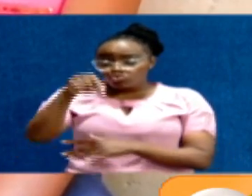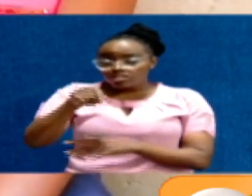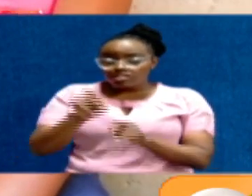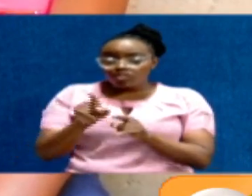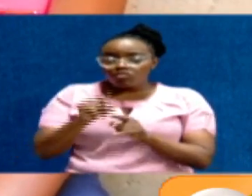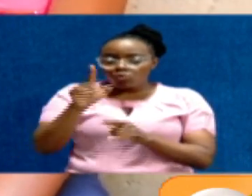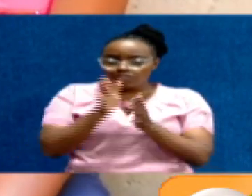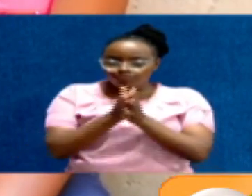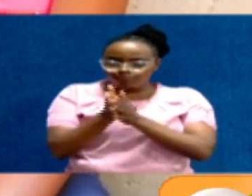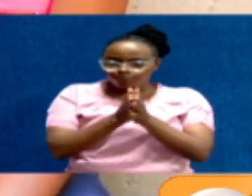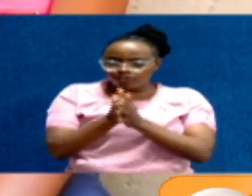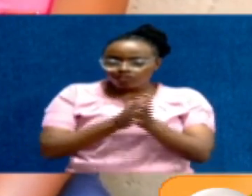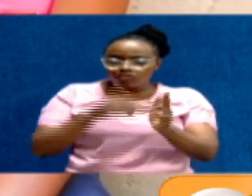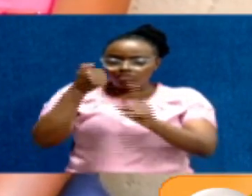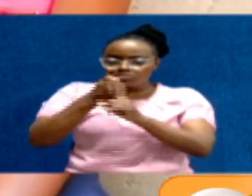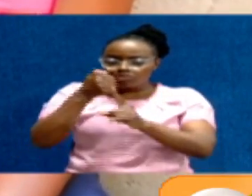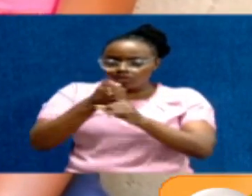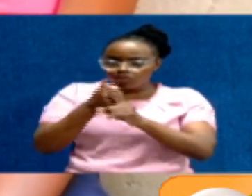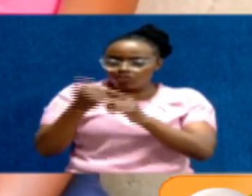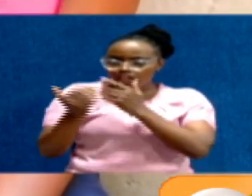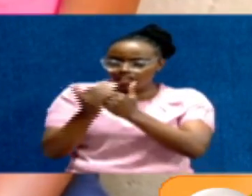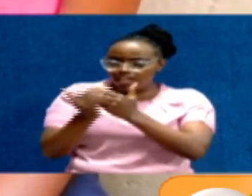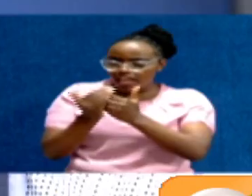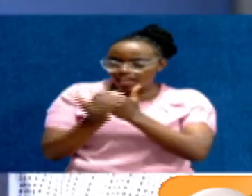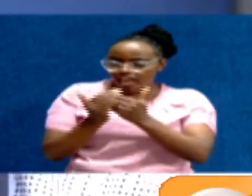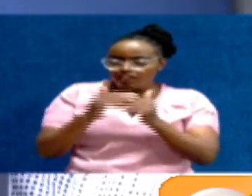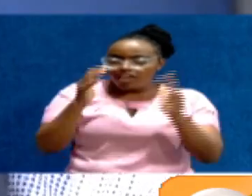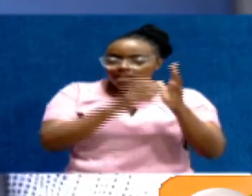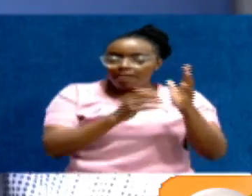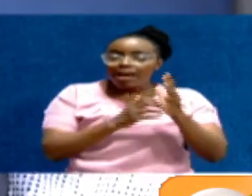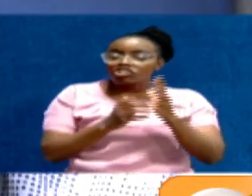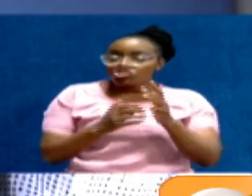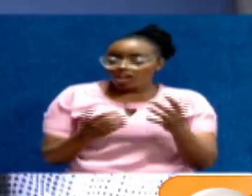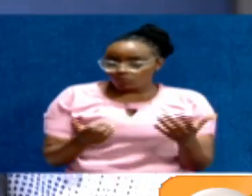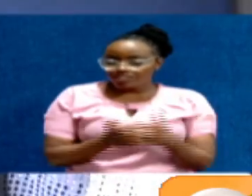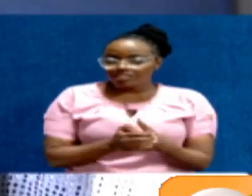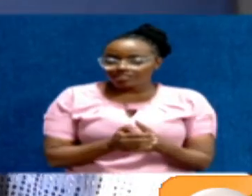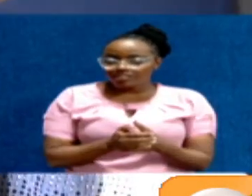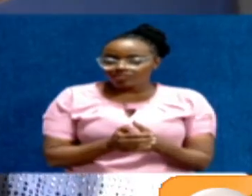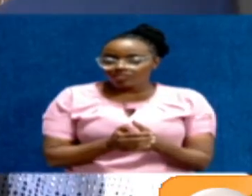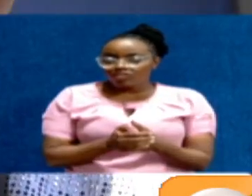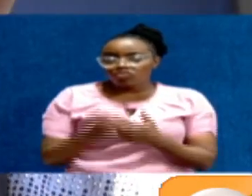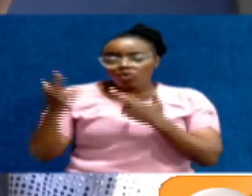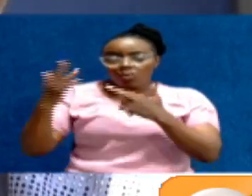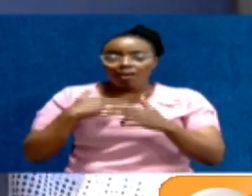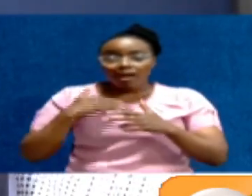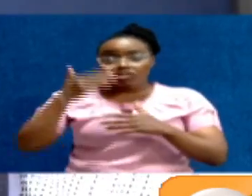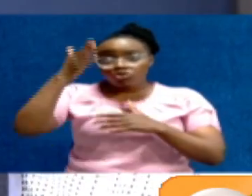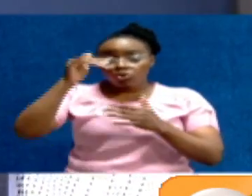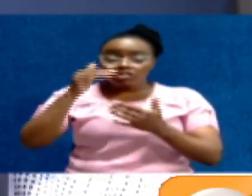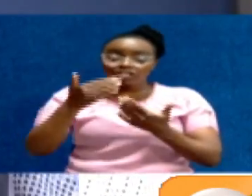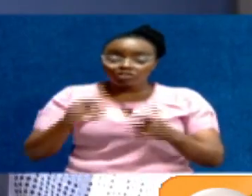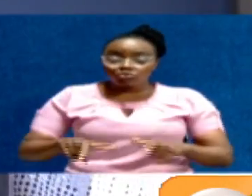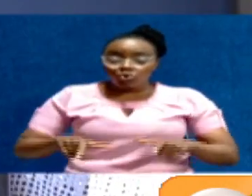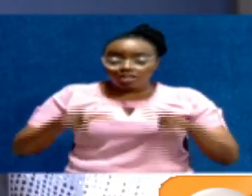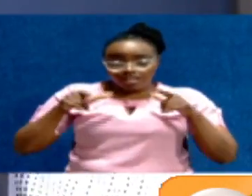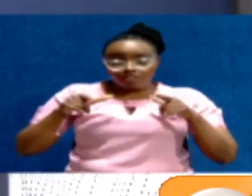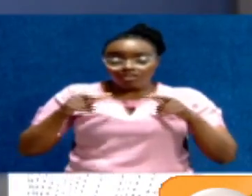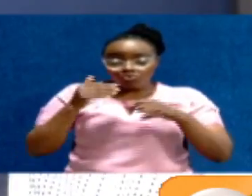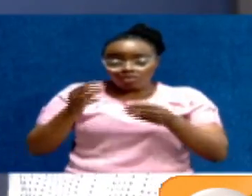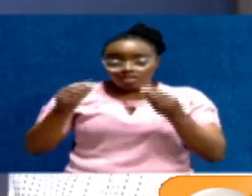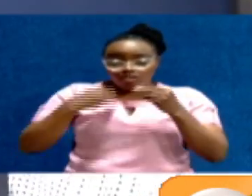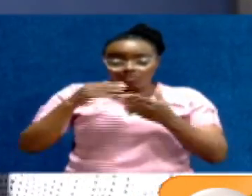the most enthusiastic champions of palliative care in Machakos. Matumaini yangu ni Mungu aniweke nikunywe